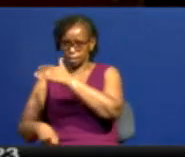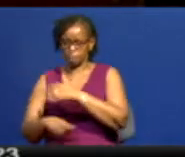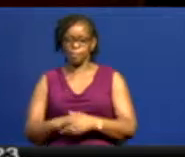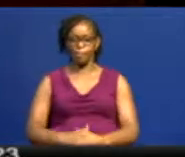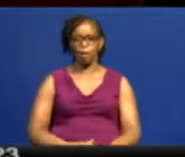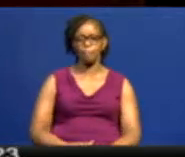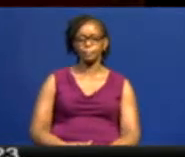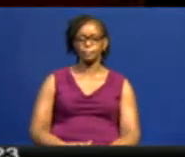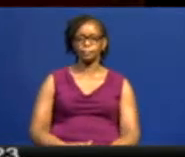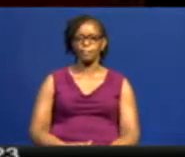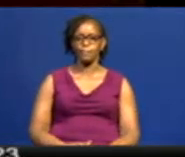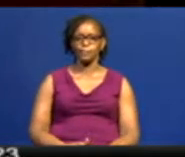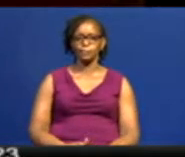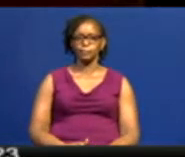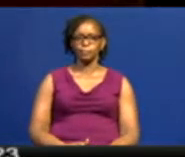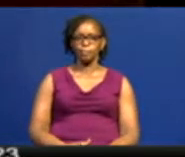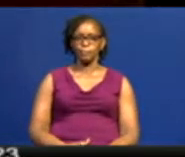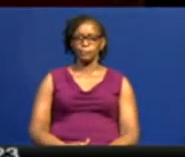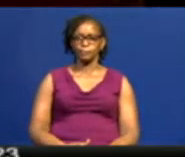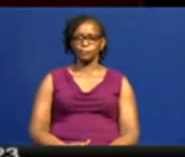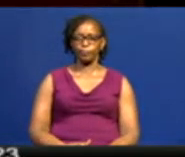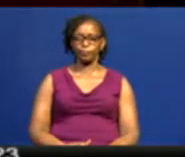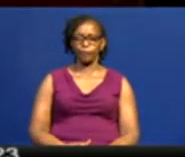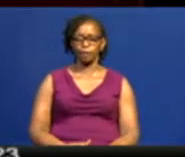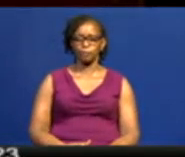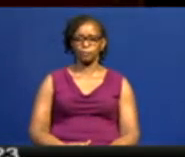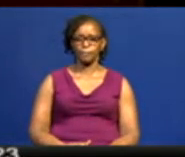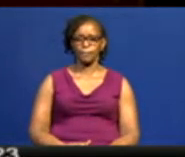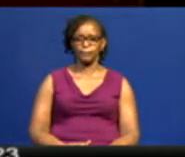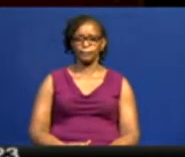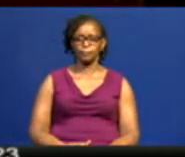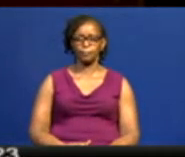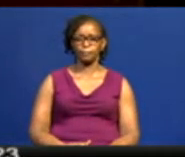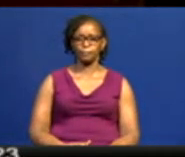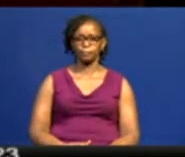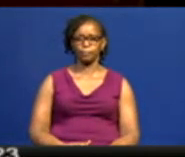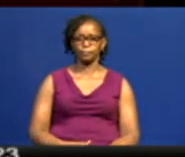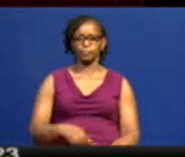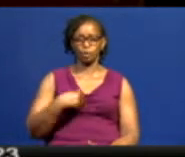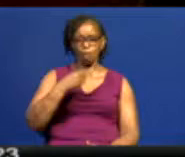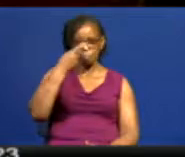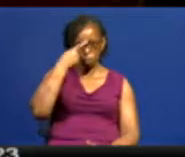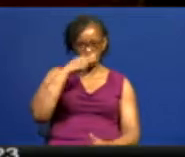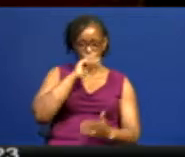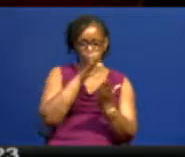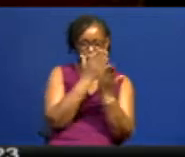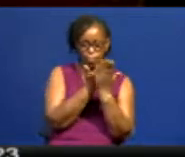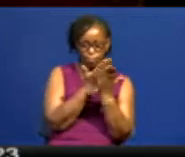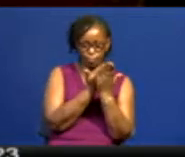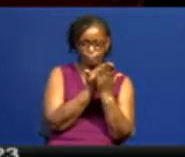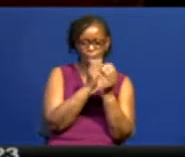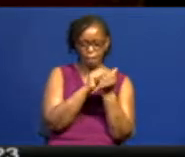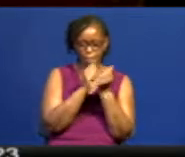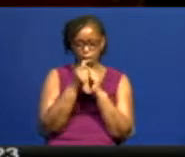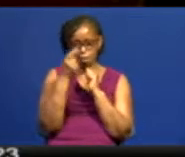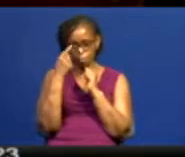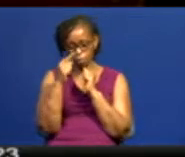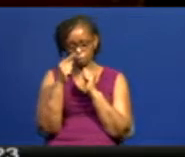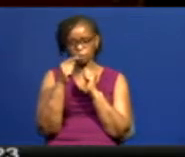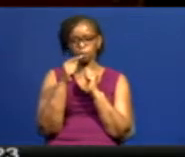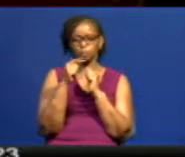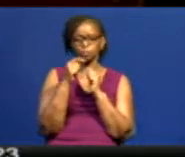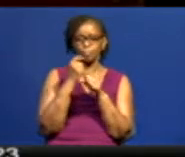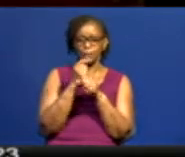Act. Honorable Speaker, this policy also proposed an amendment to the policy so that